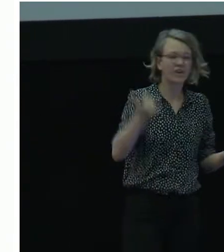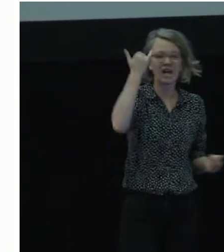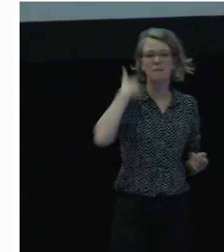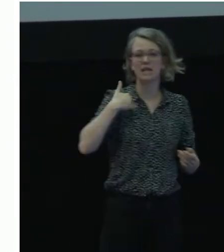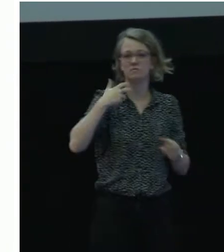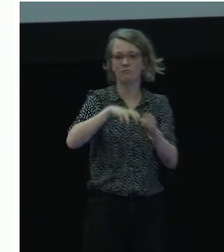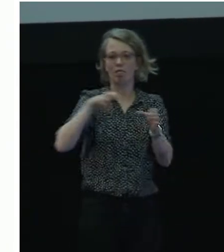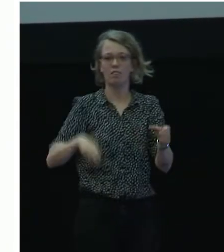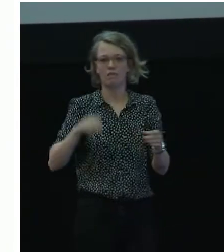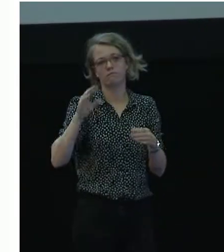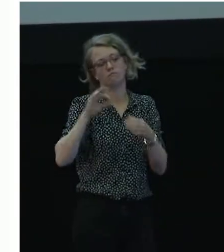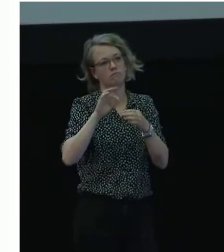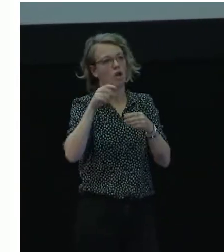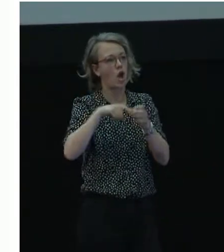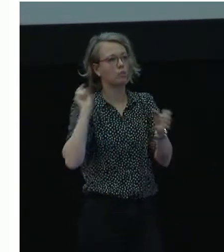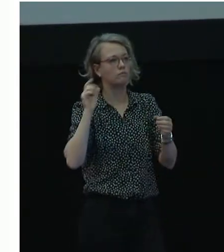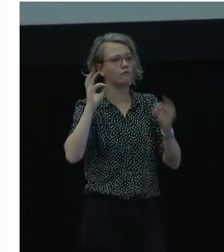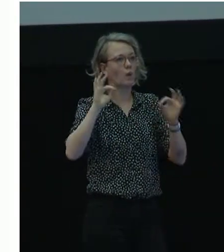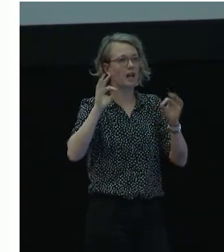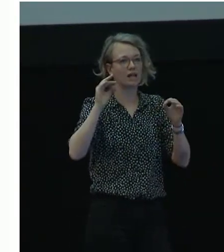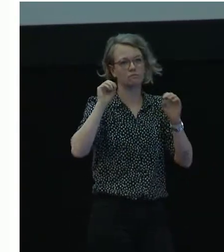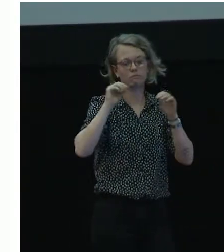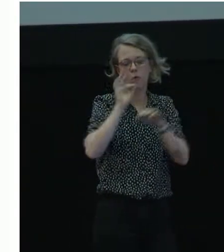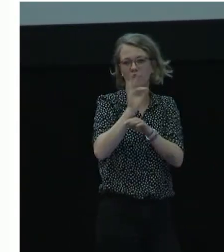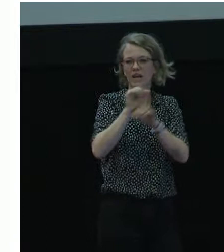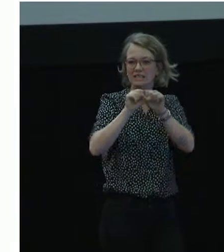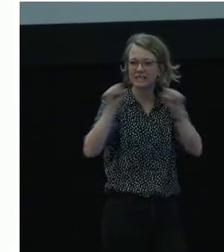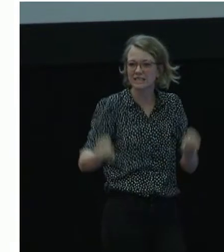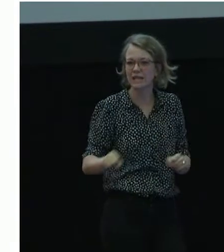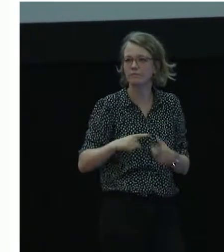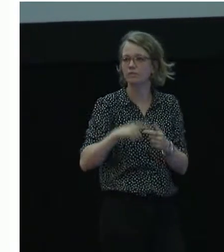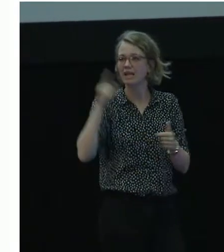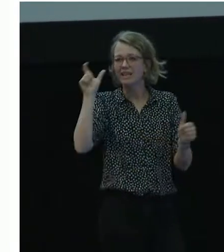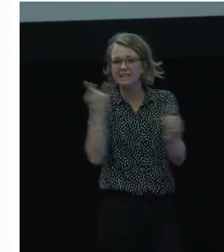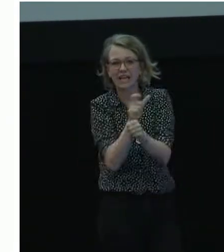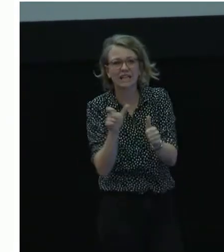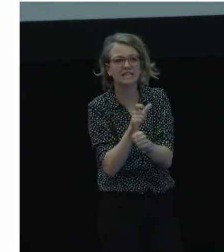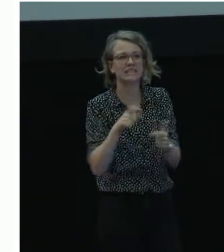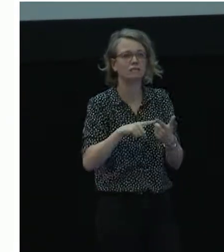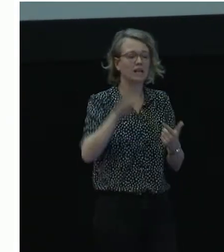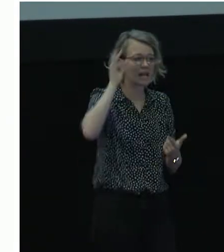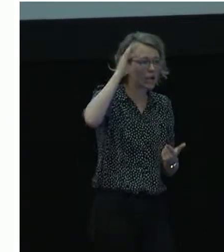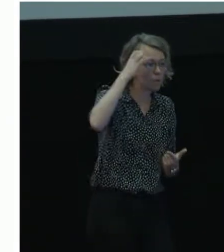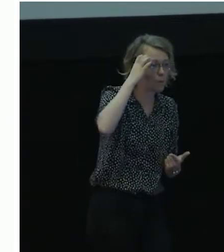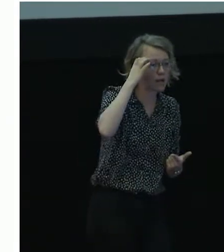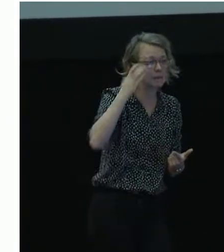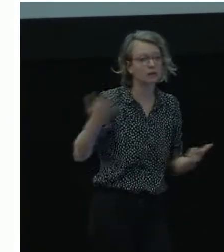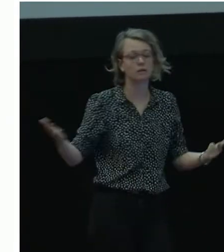group. Many people drop out of formal education because of